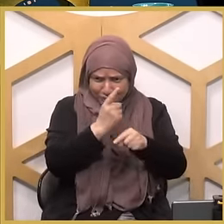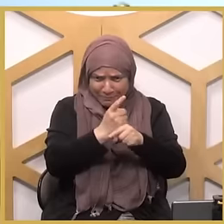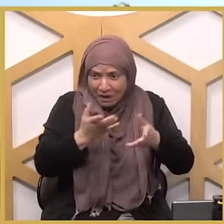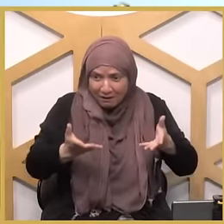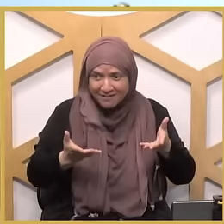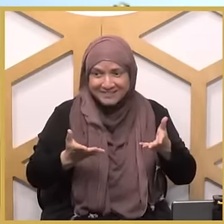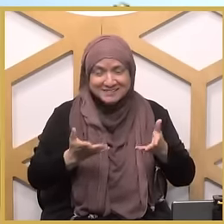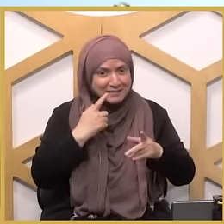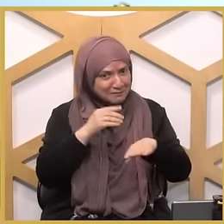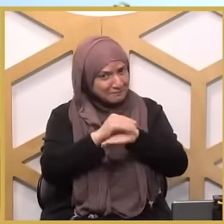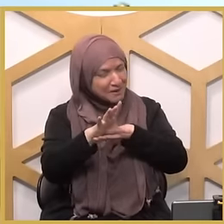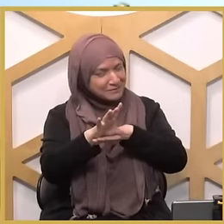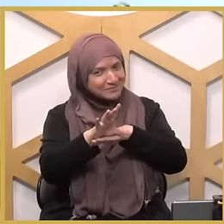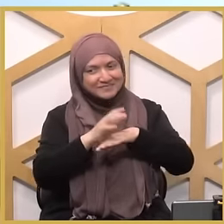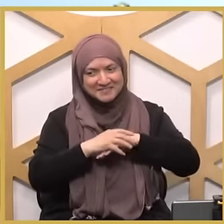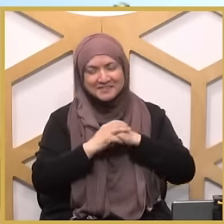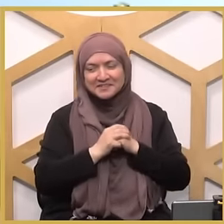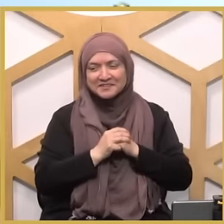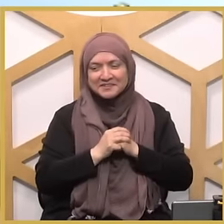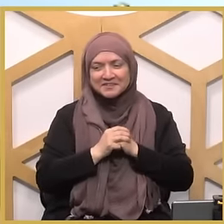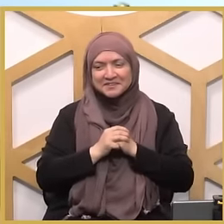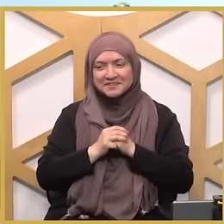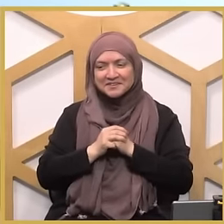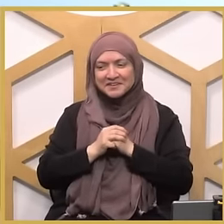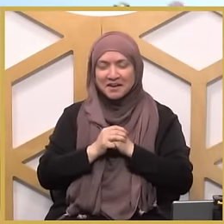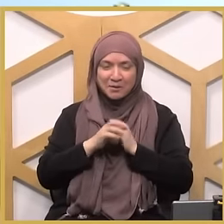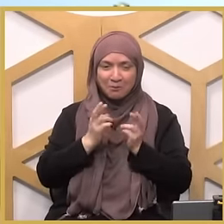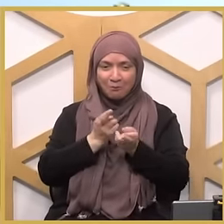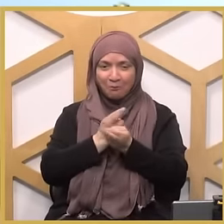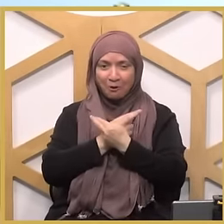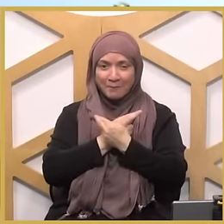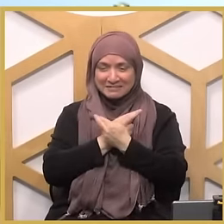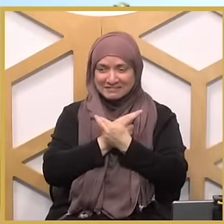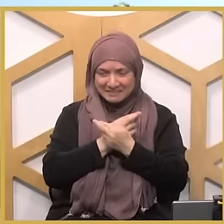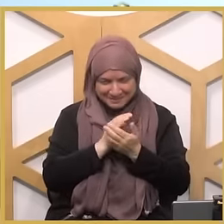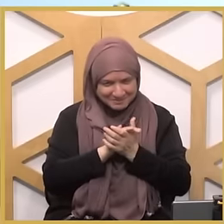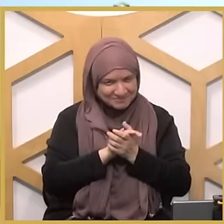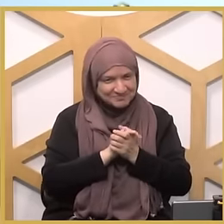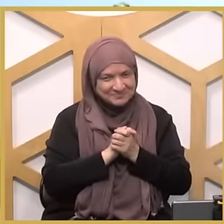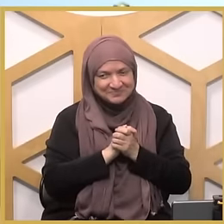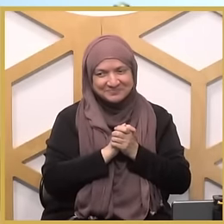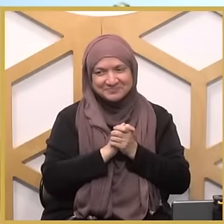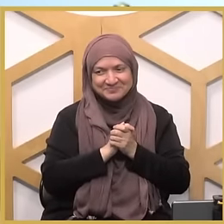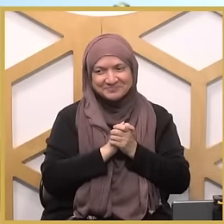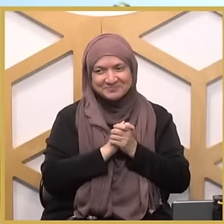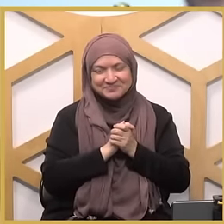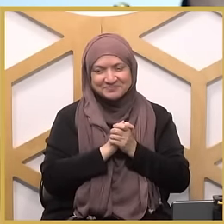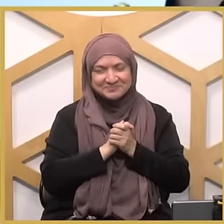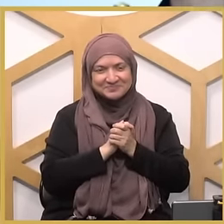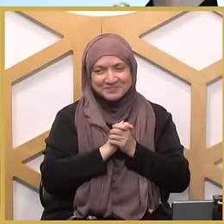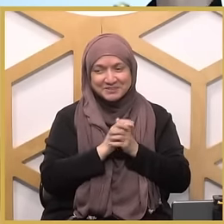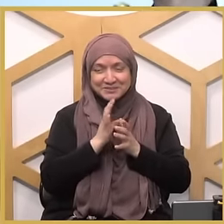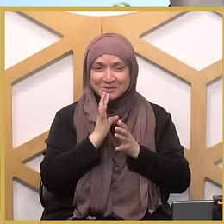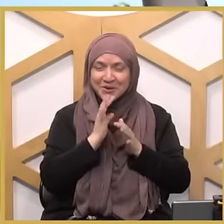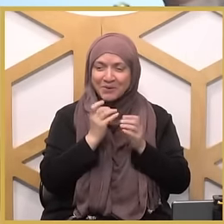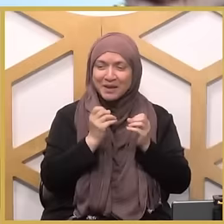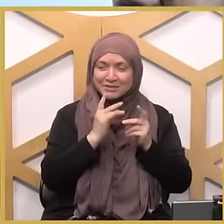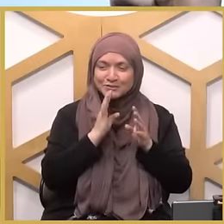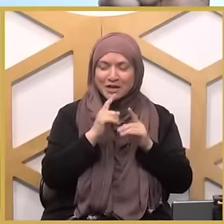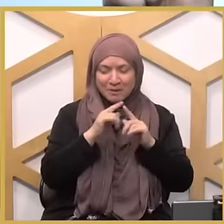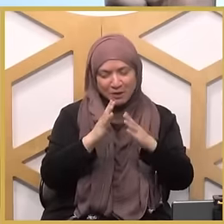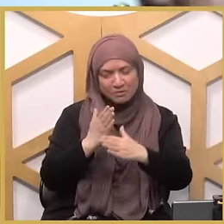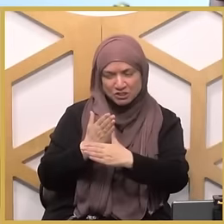here's the analogy I just can't stop thinking about. Because the dawa dawa, the disease and the cure, the medicine. Mm. Every medicine has what